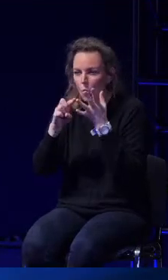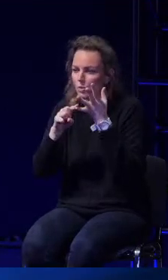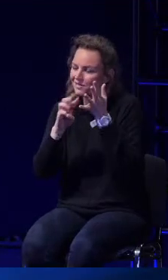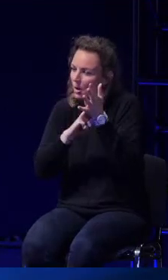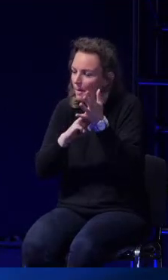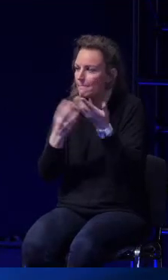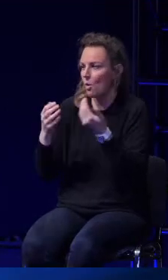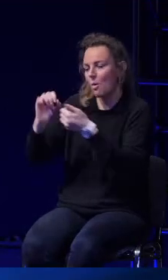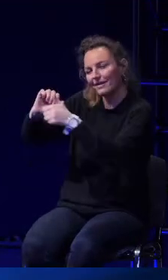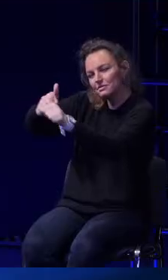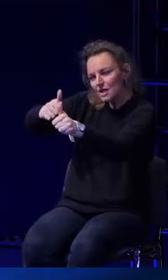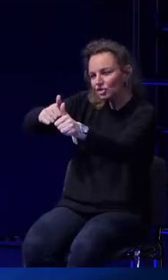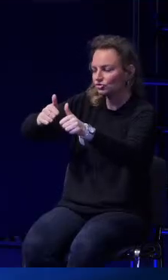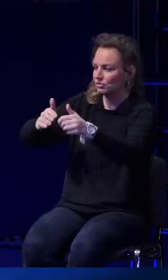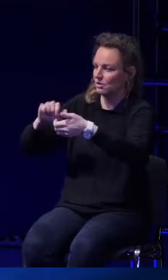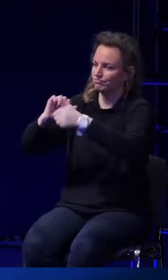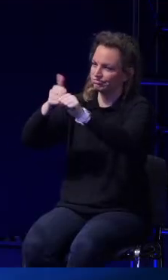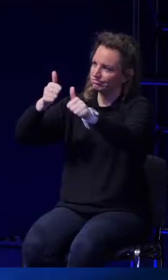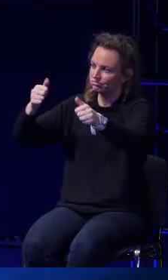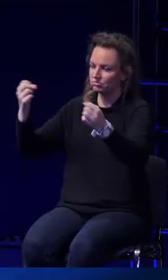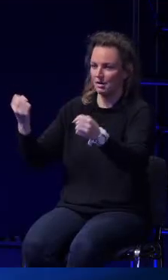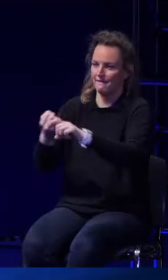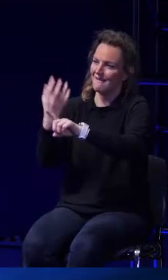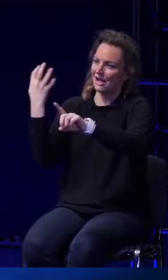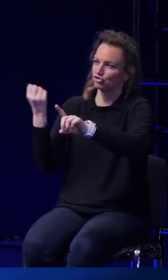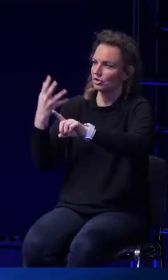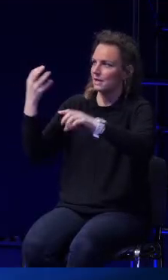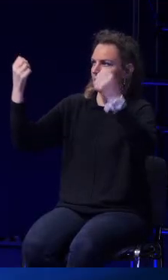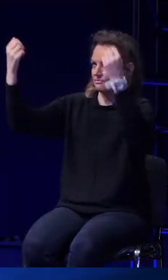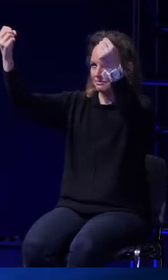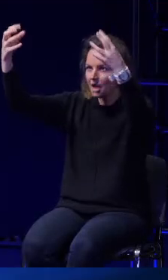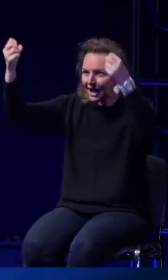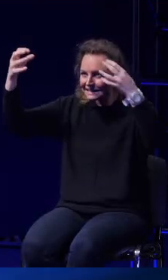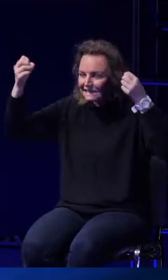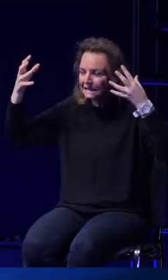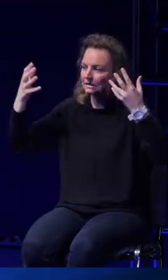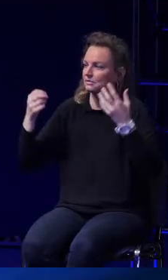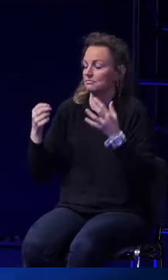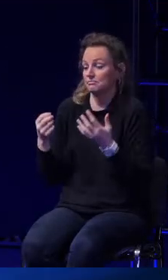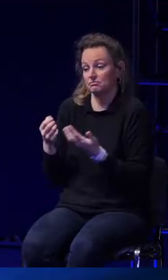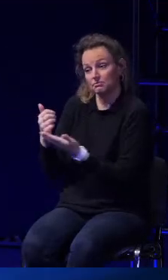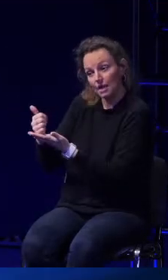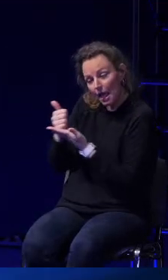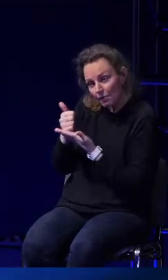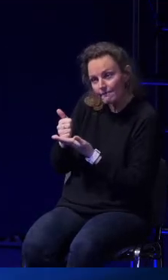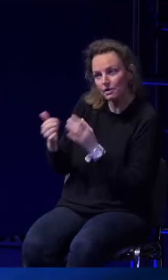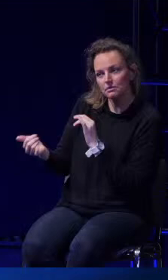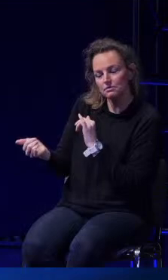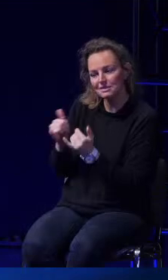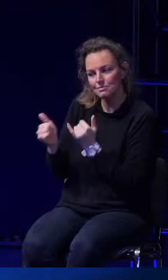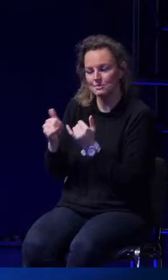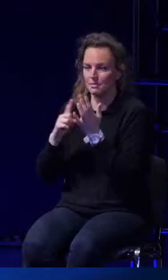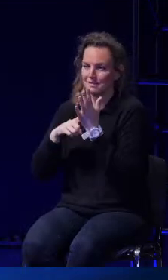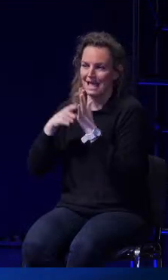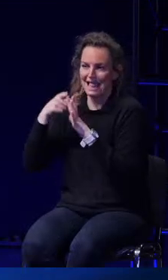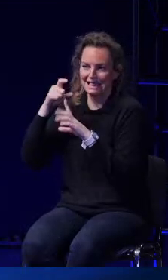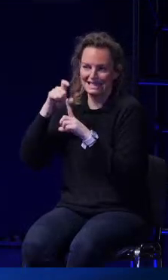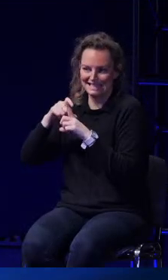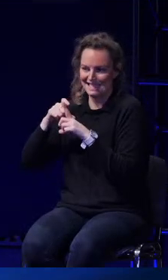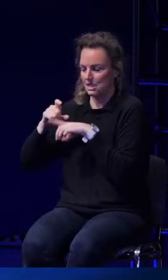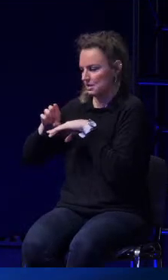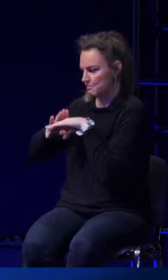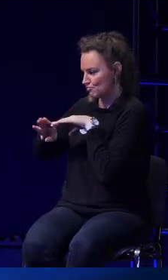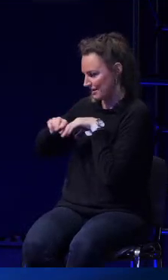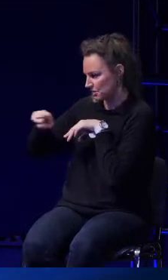lighting. We'd look at all that kind of stuff. Everything would be. It was helpful sometimes that some of the LED practicals didn't have